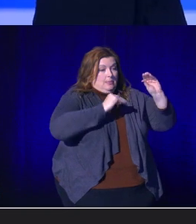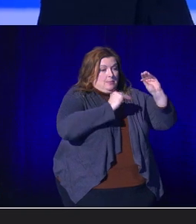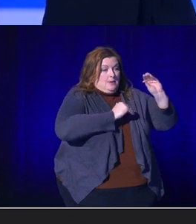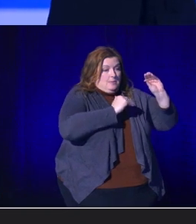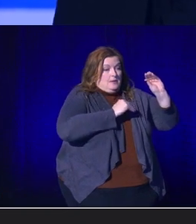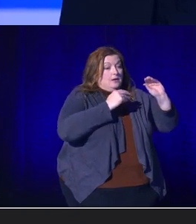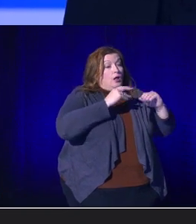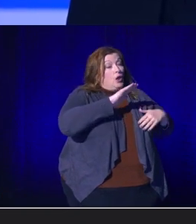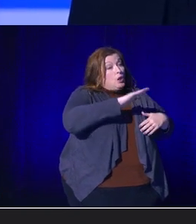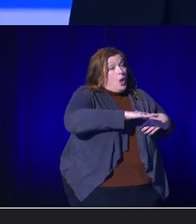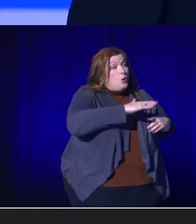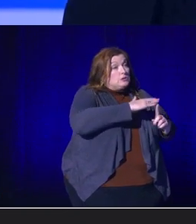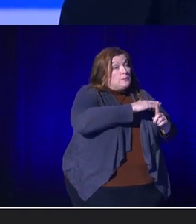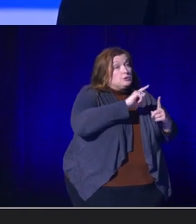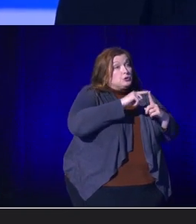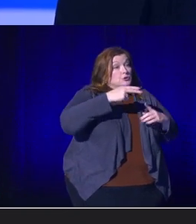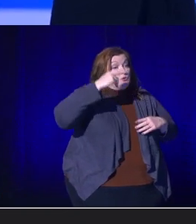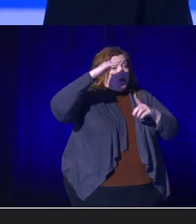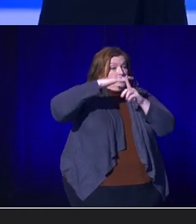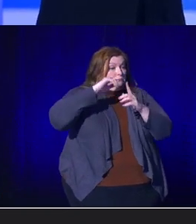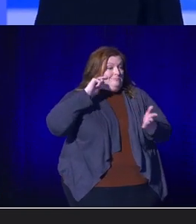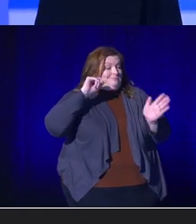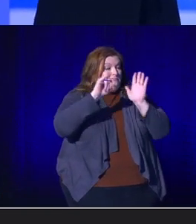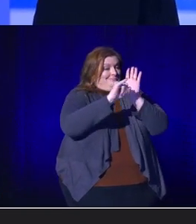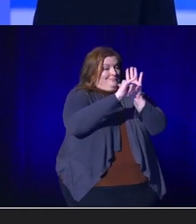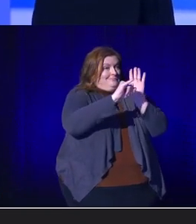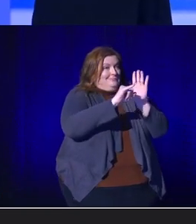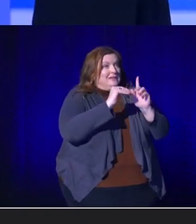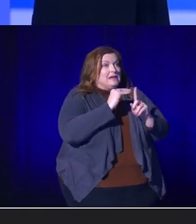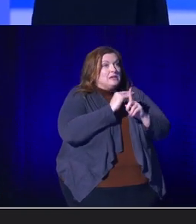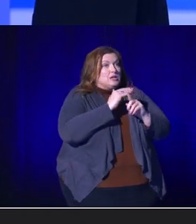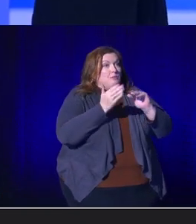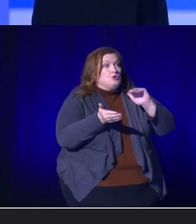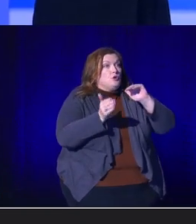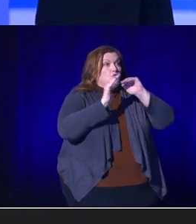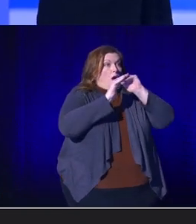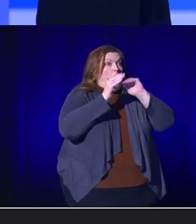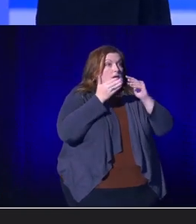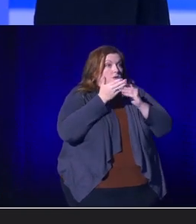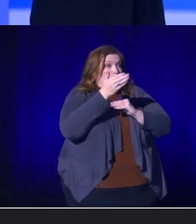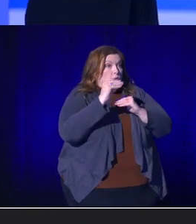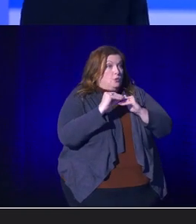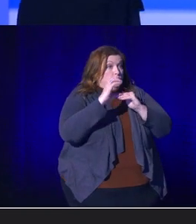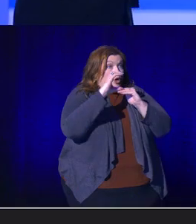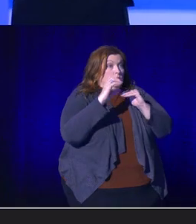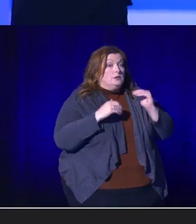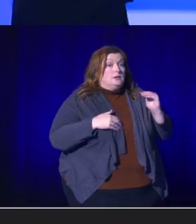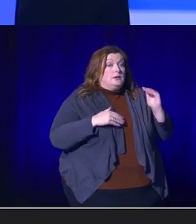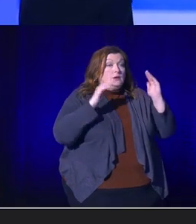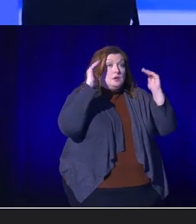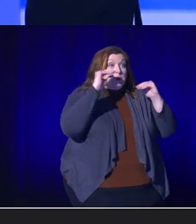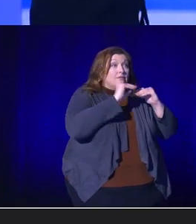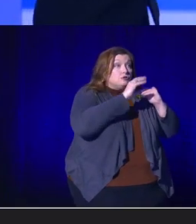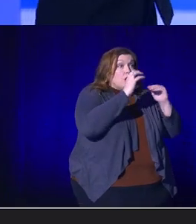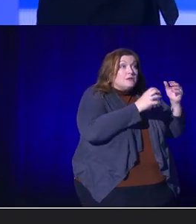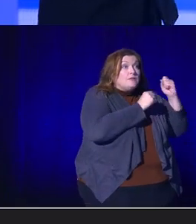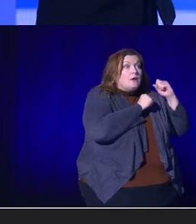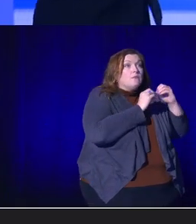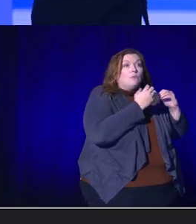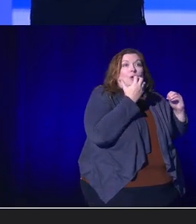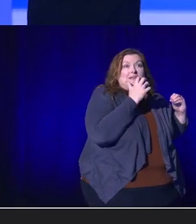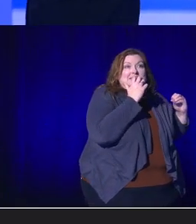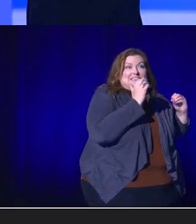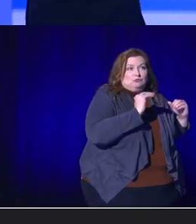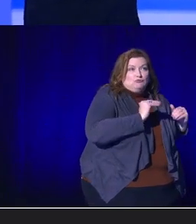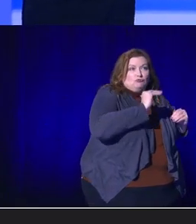to high temperature. And what is plotted here is the temperature rise over a charge. So we would expect that if we're charging fast, we have more temperature